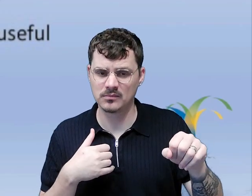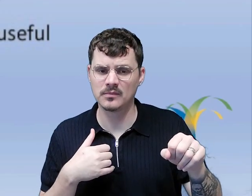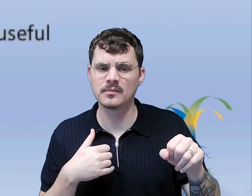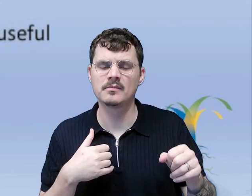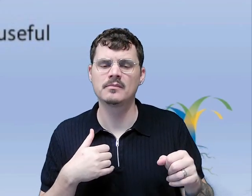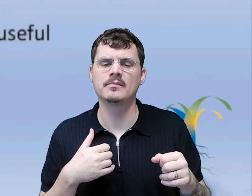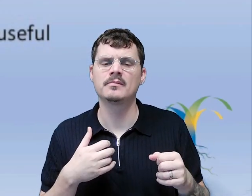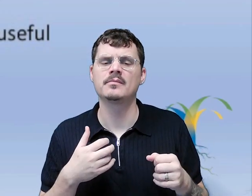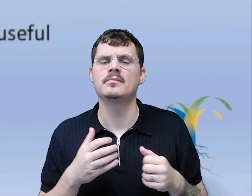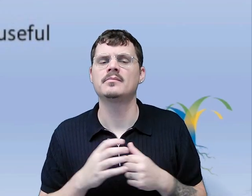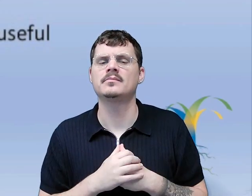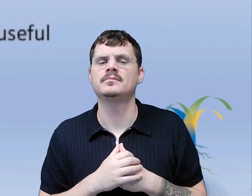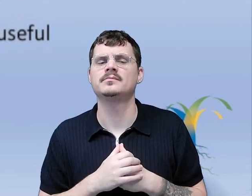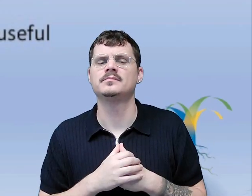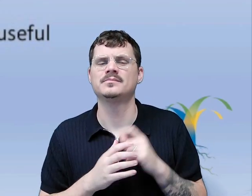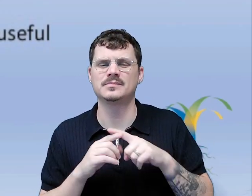it.